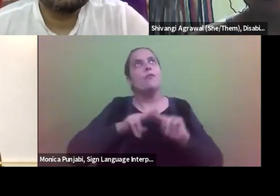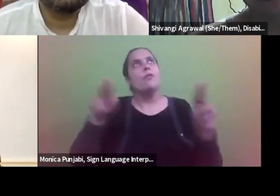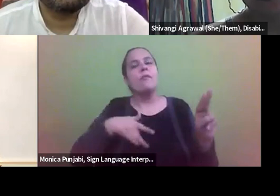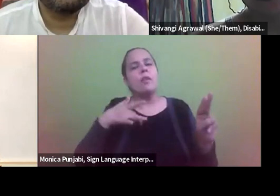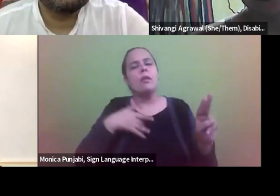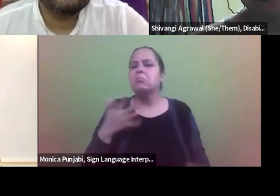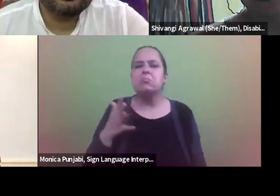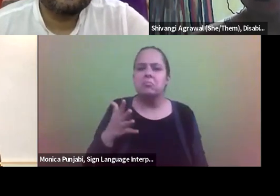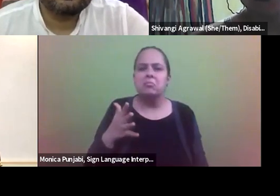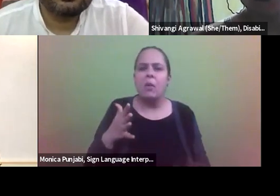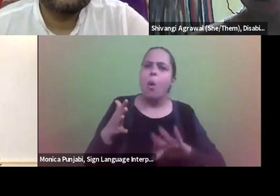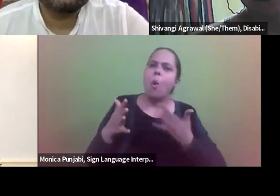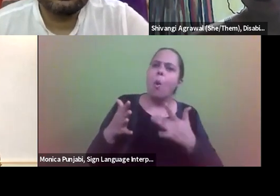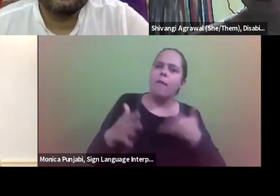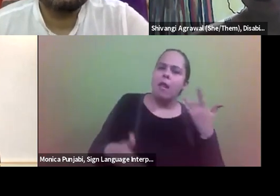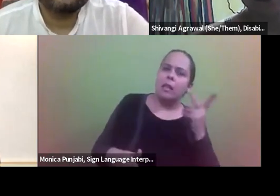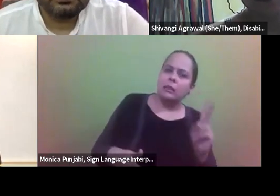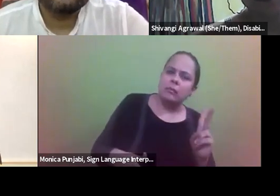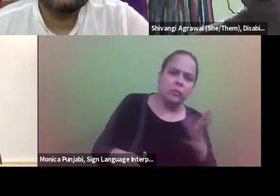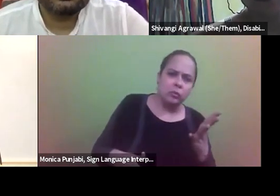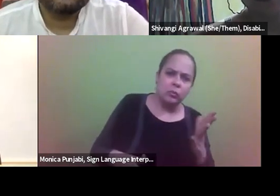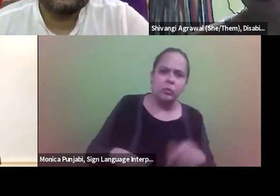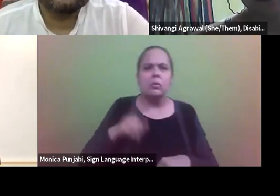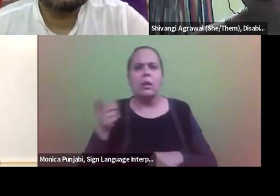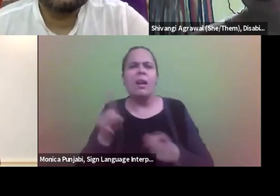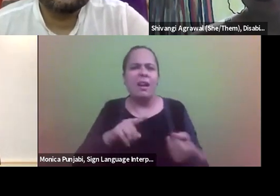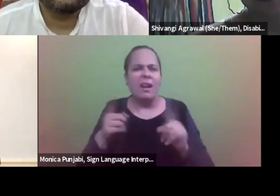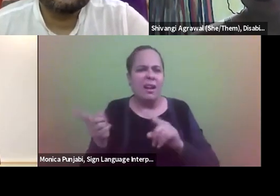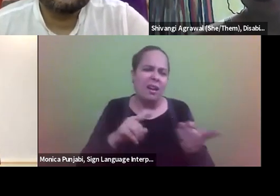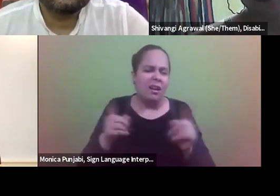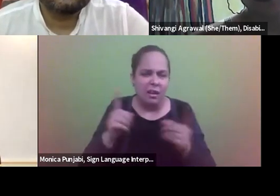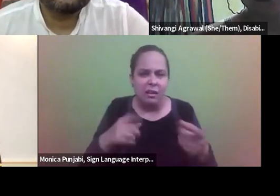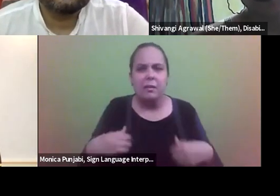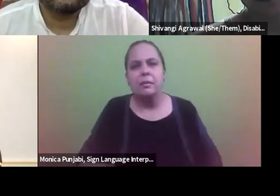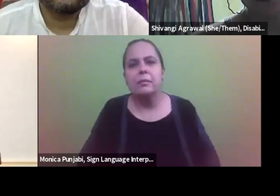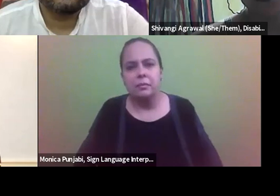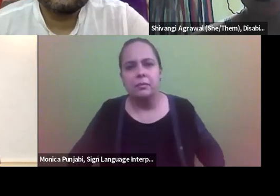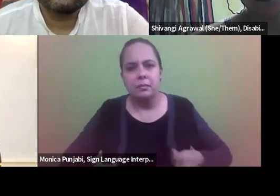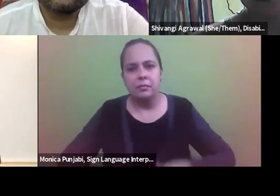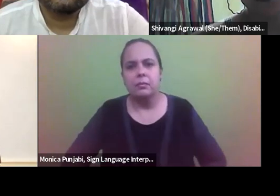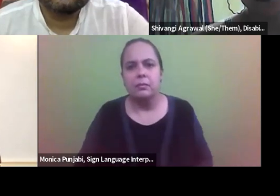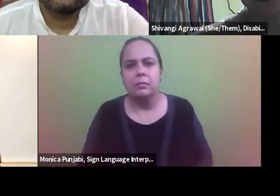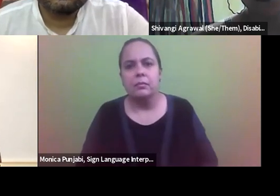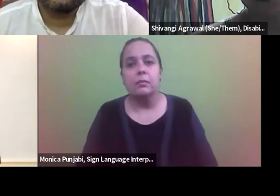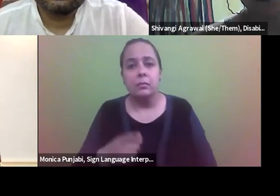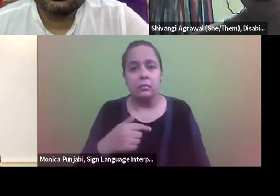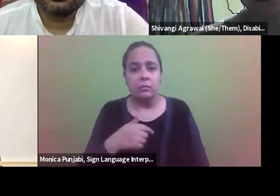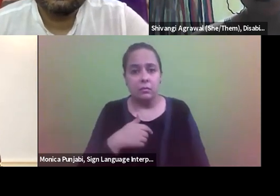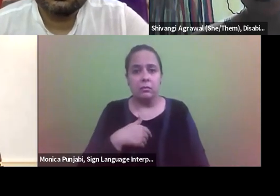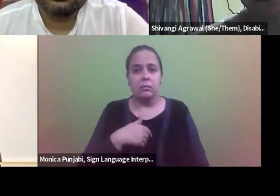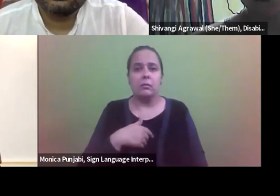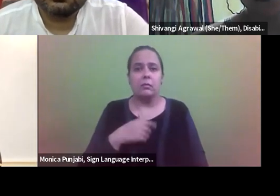Talking about the hate that Sheer Korma has been receiving, it's really, I mean, we did expect hate to